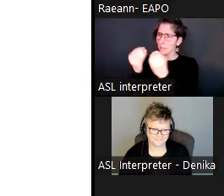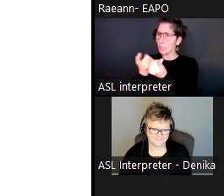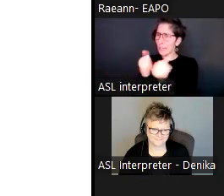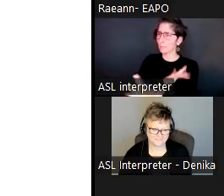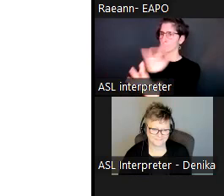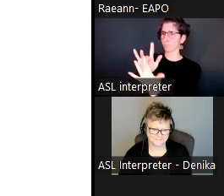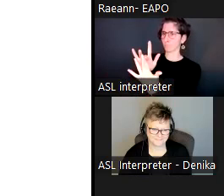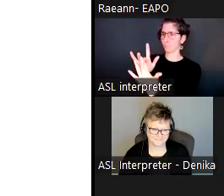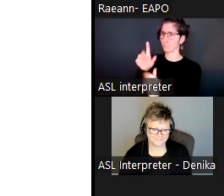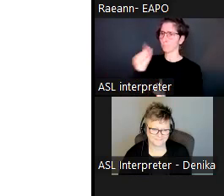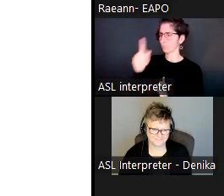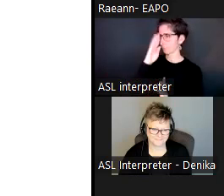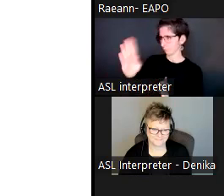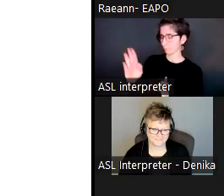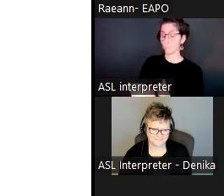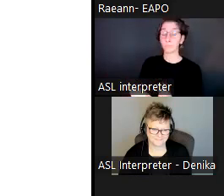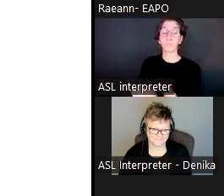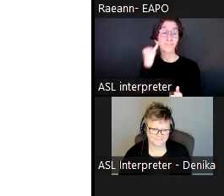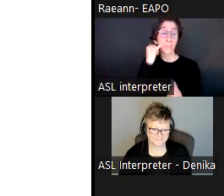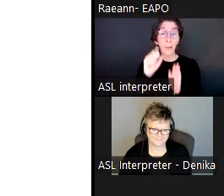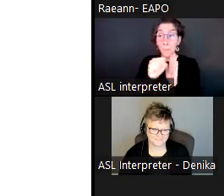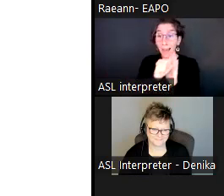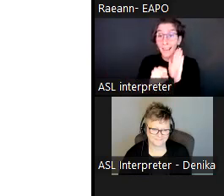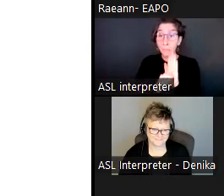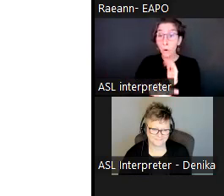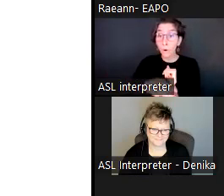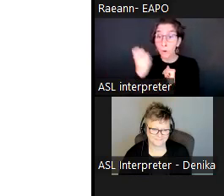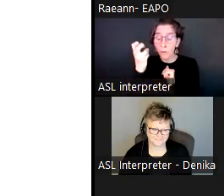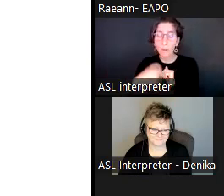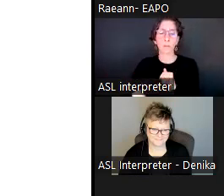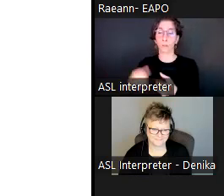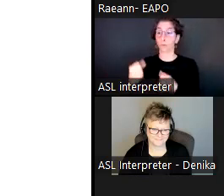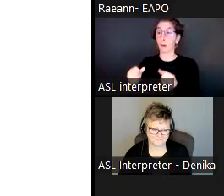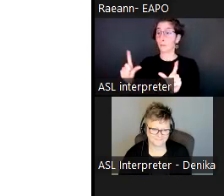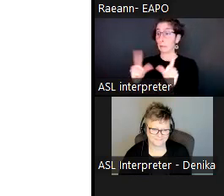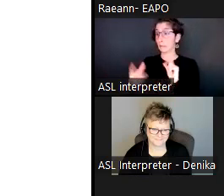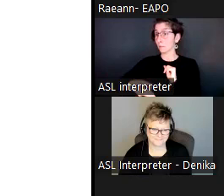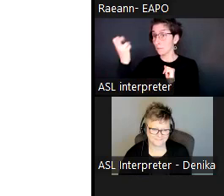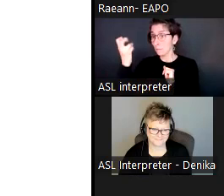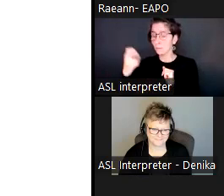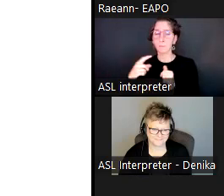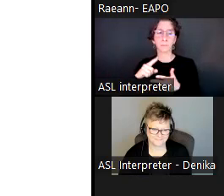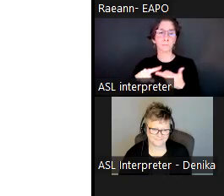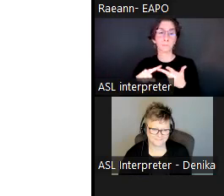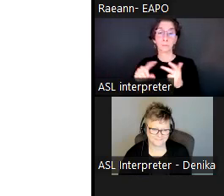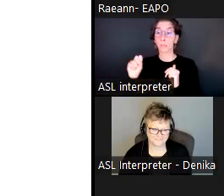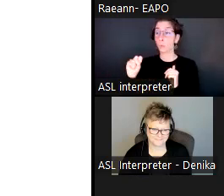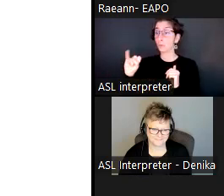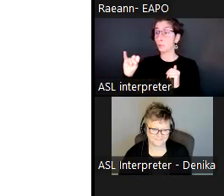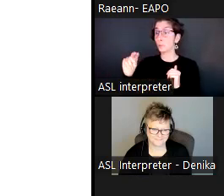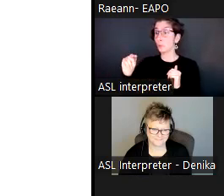So if your passport was compromised, your driver's license, social insurance